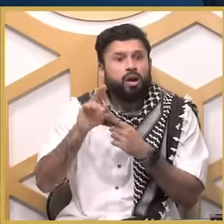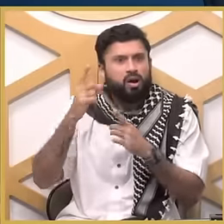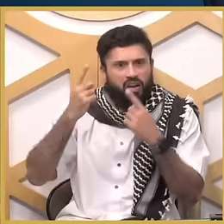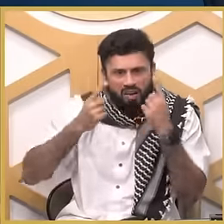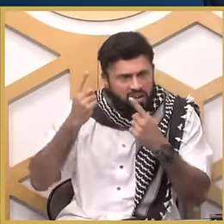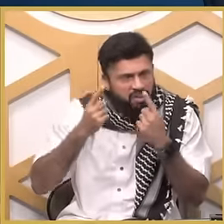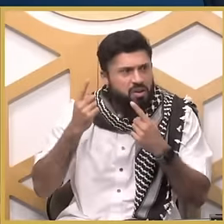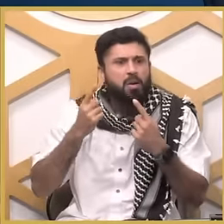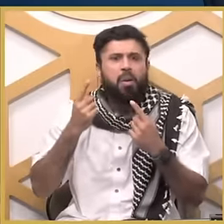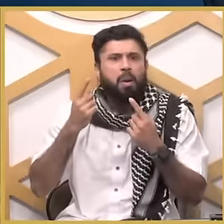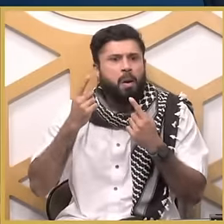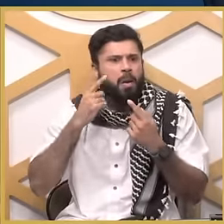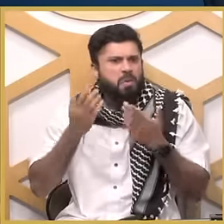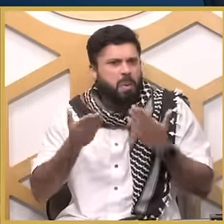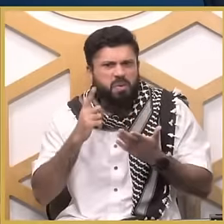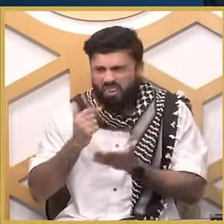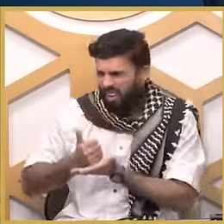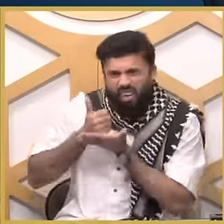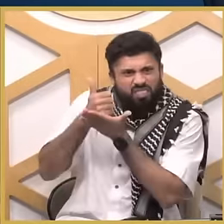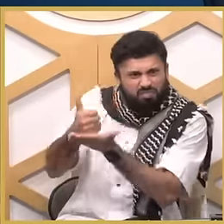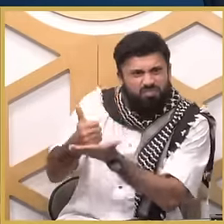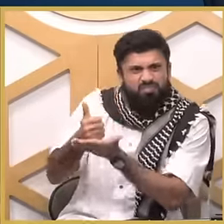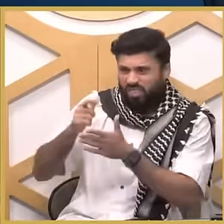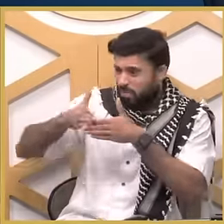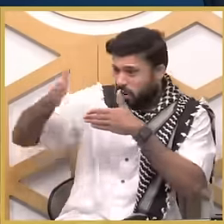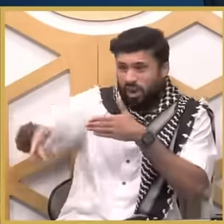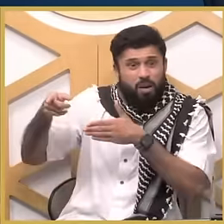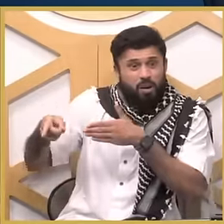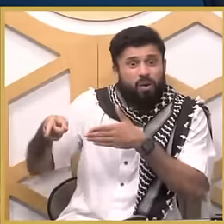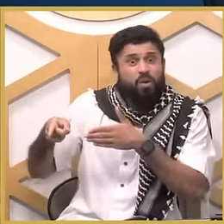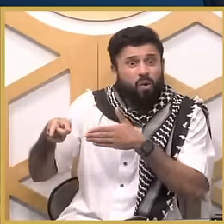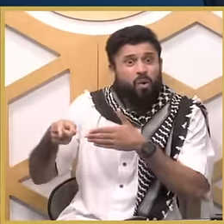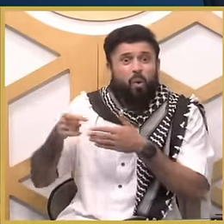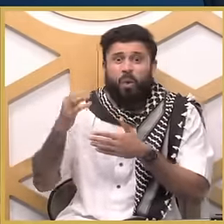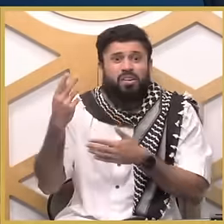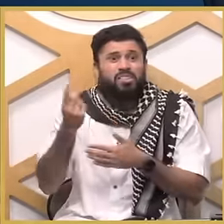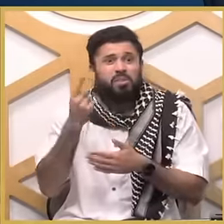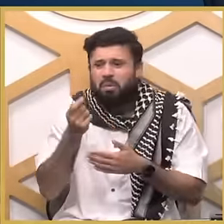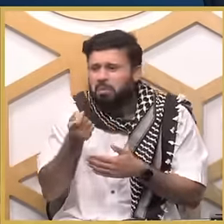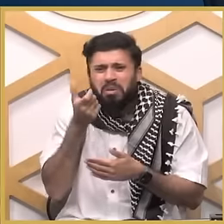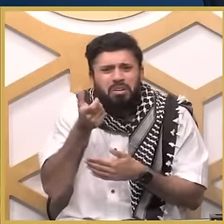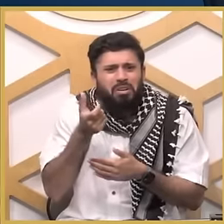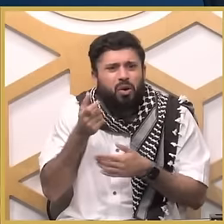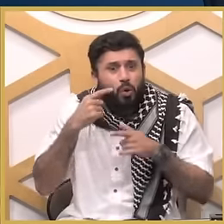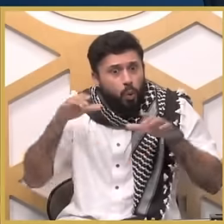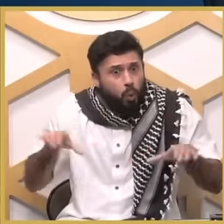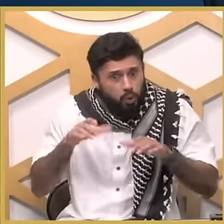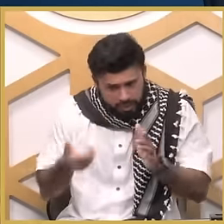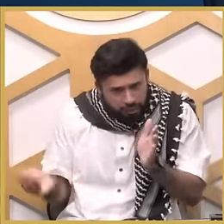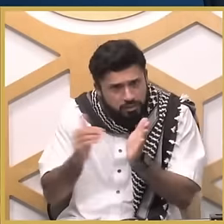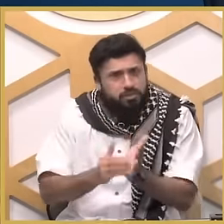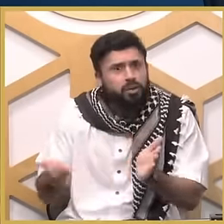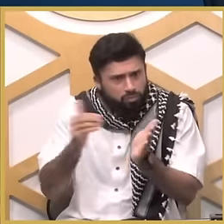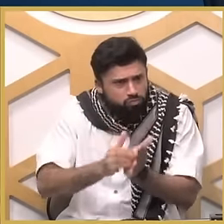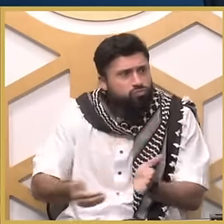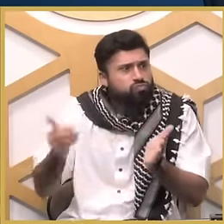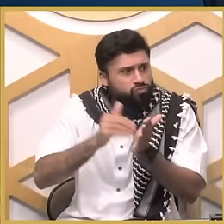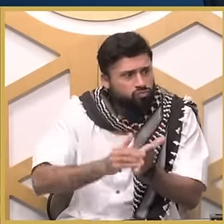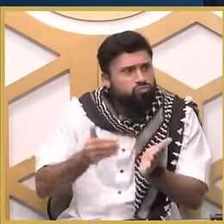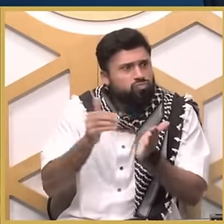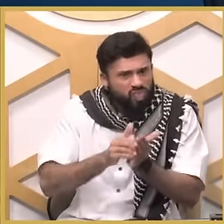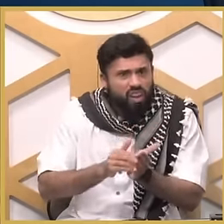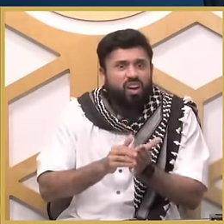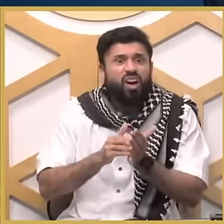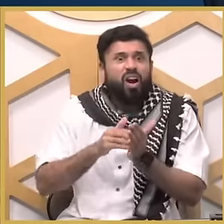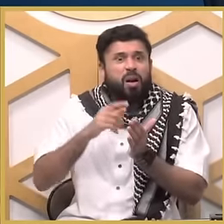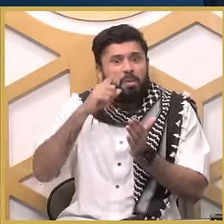something little that you use constantly and continuously. And it is very dear to you because you're doing this only for the sake of Allah subhanahu wa ta'ala.